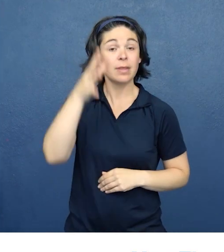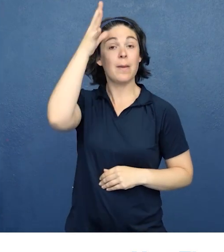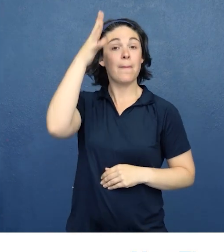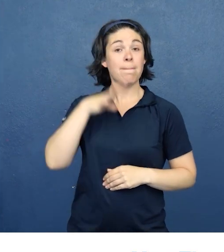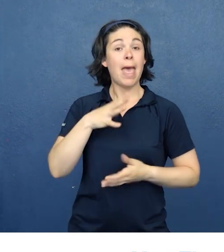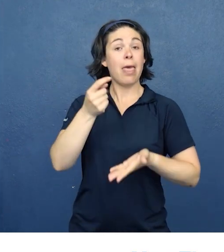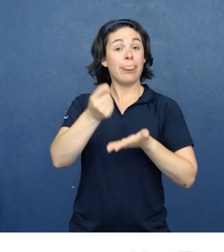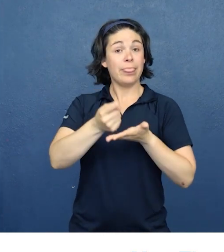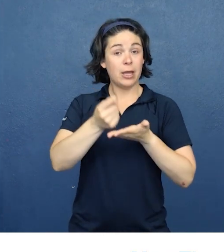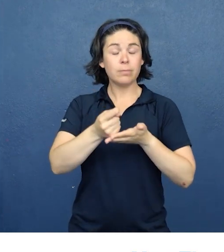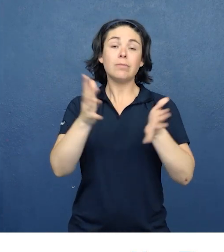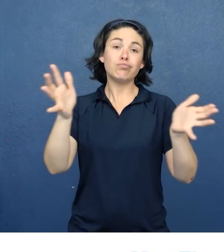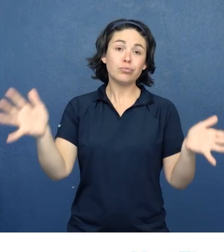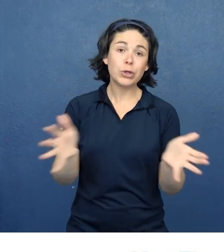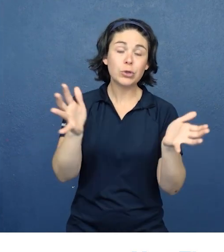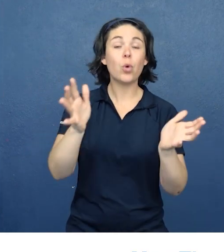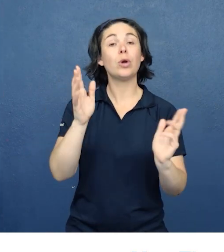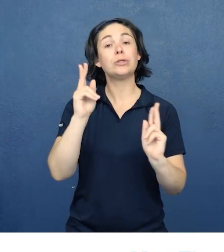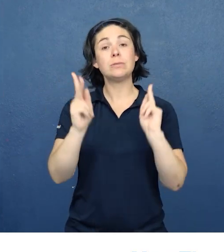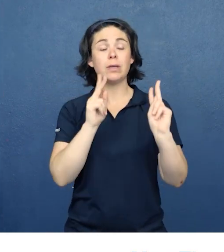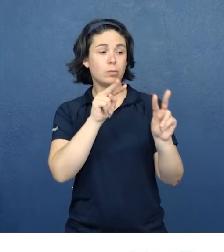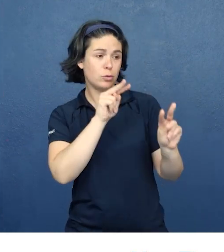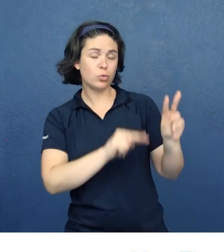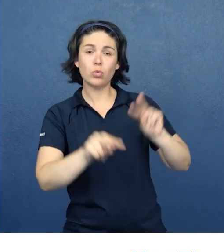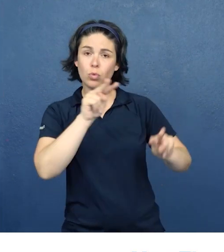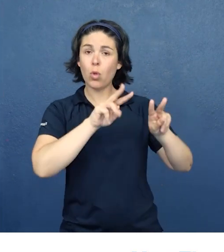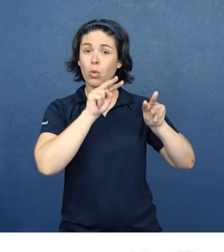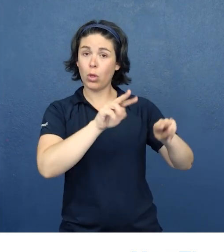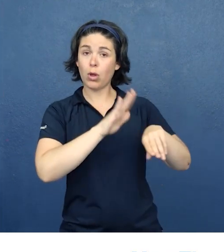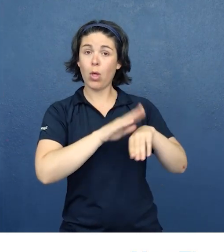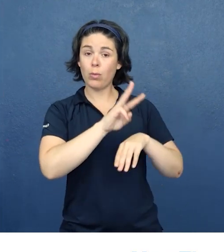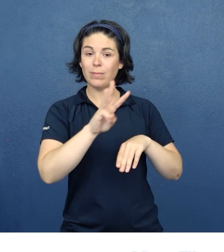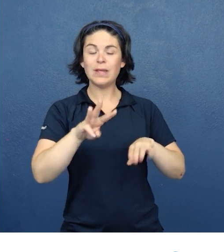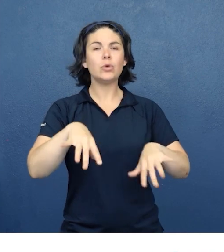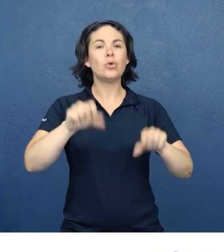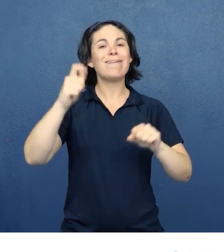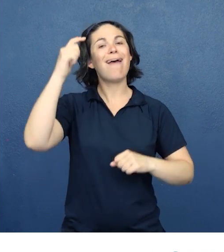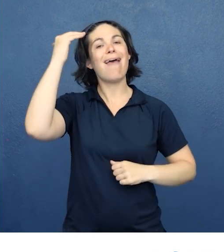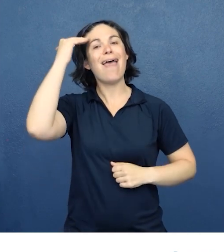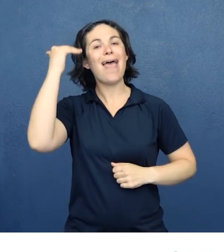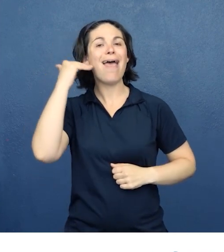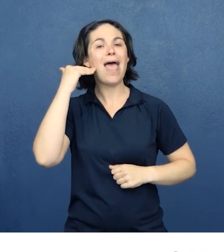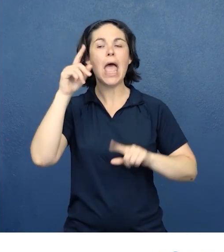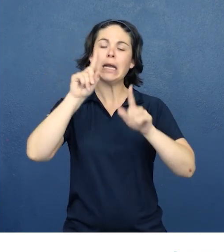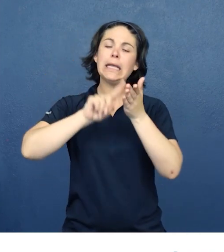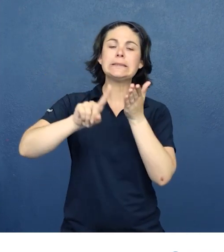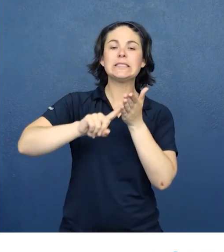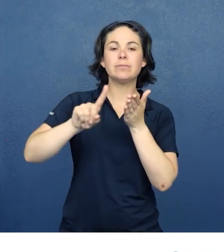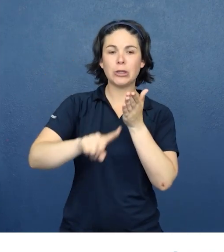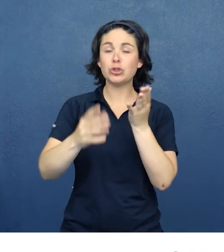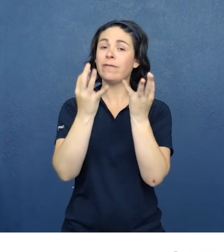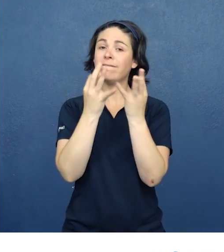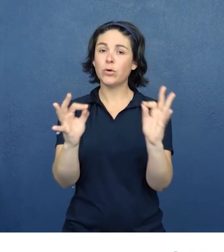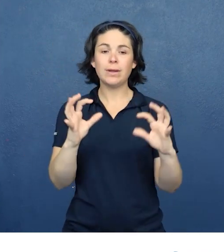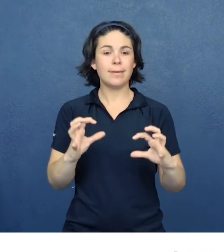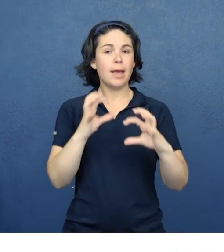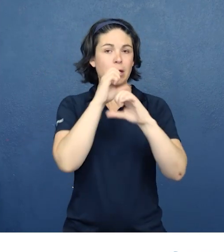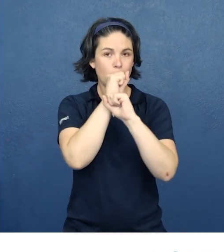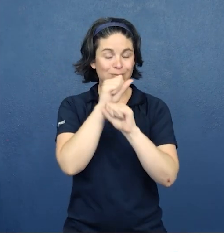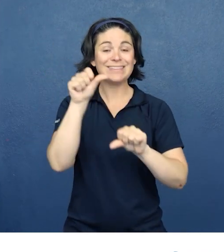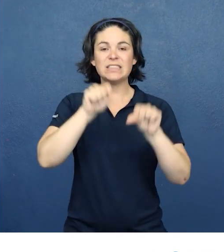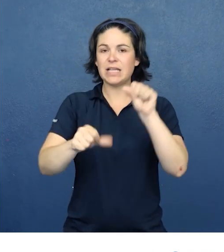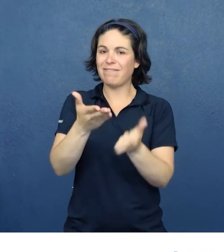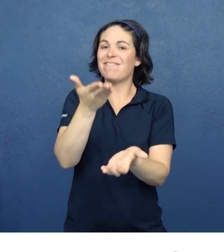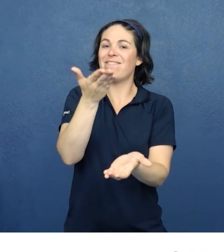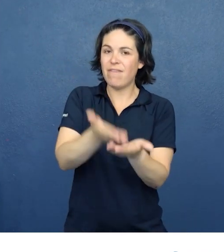Man Therapy encourages site visitors to take a head inspection, a free, anonymous, scientifically